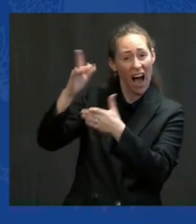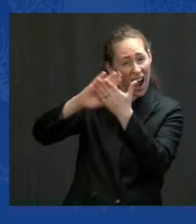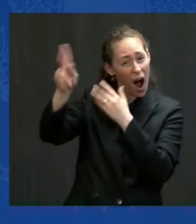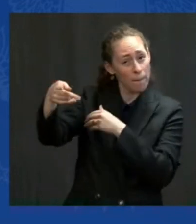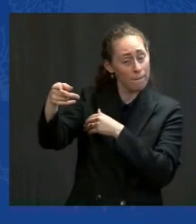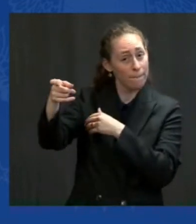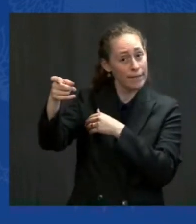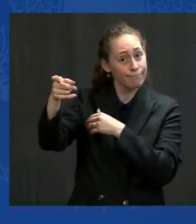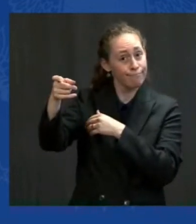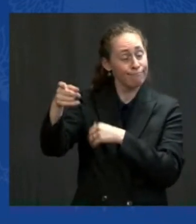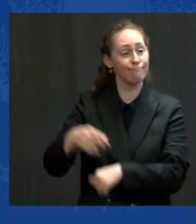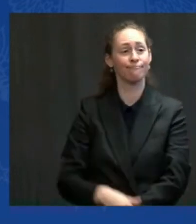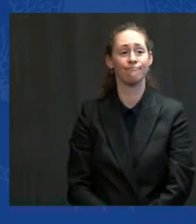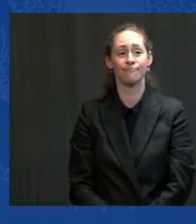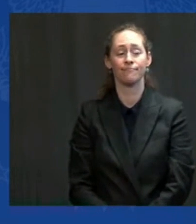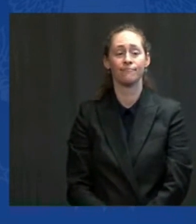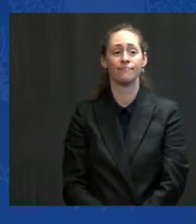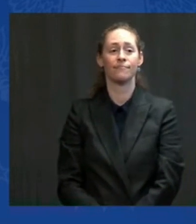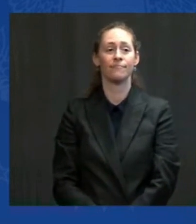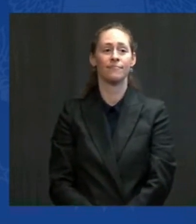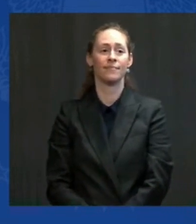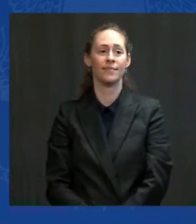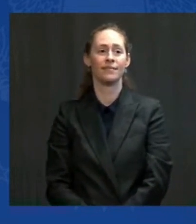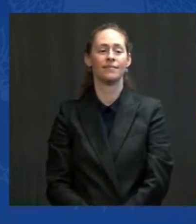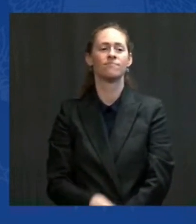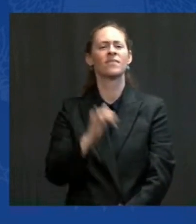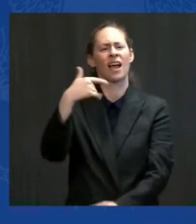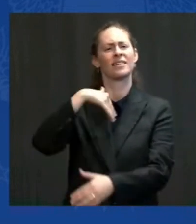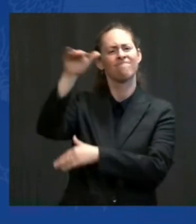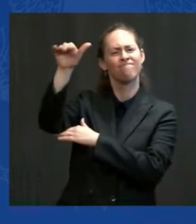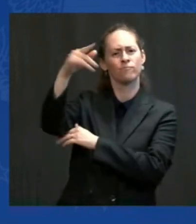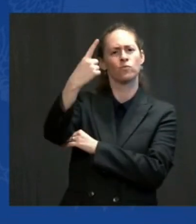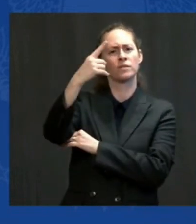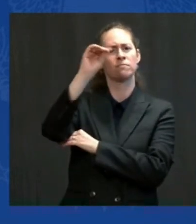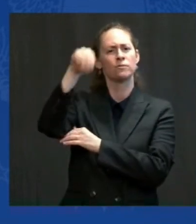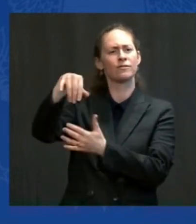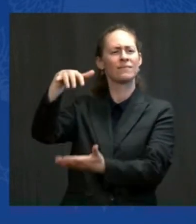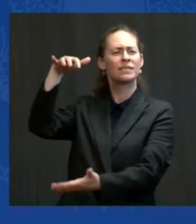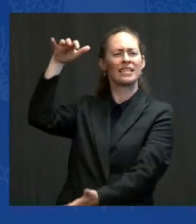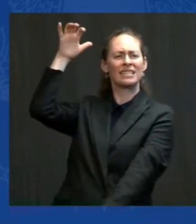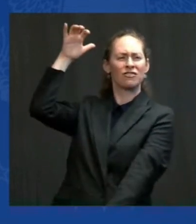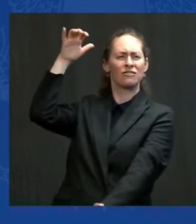if we ask the top 1%, and I hope many of you are in the top 1%,